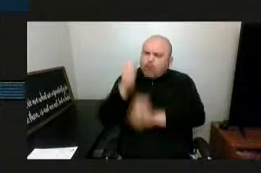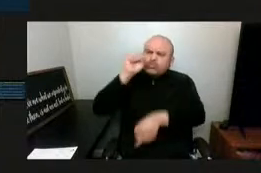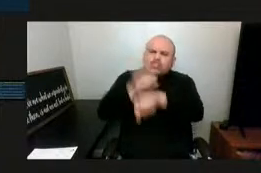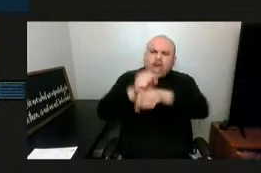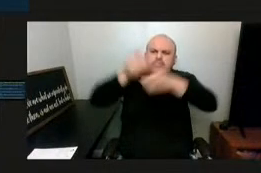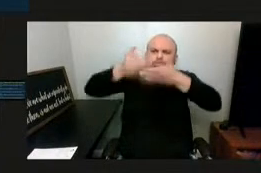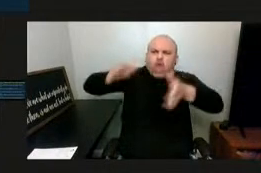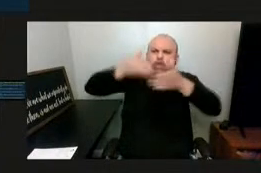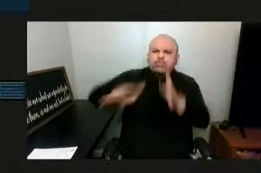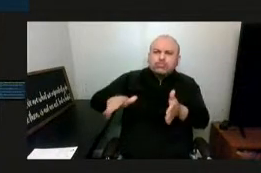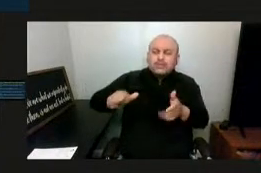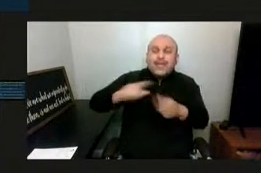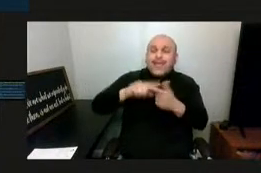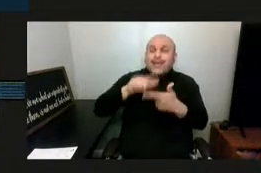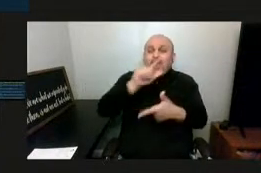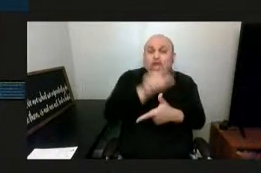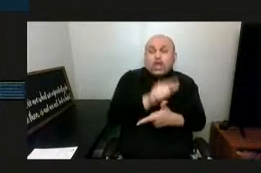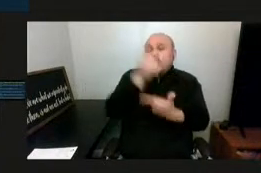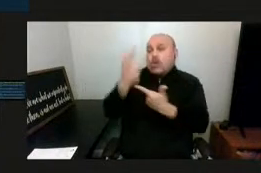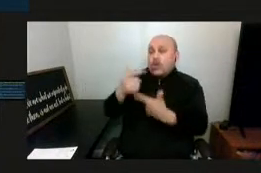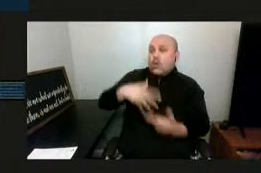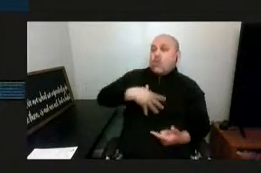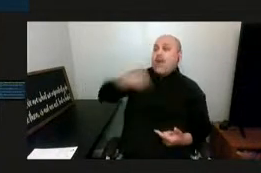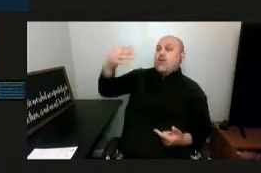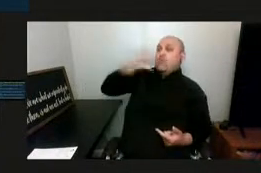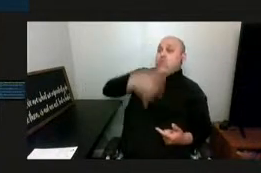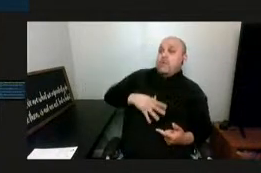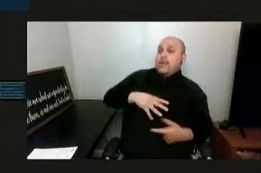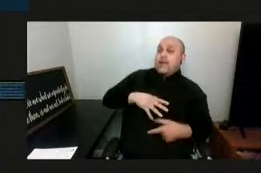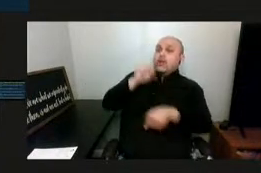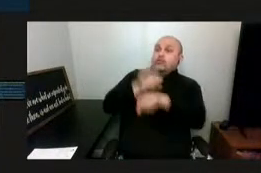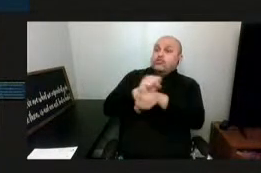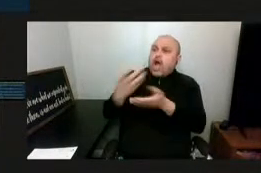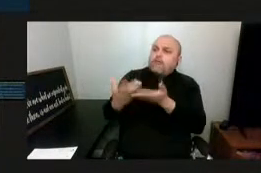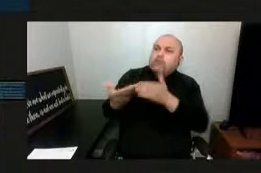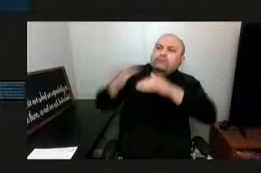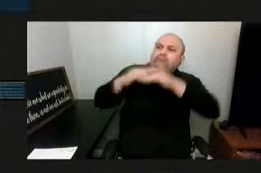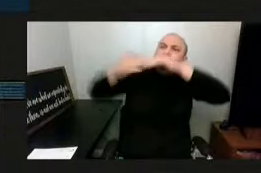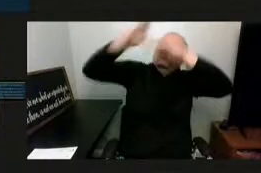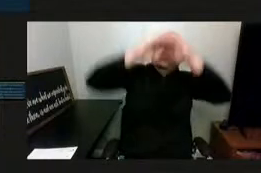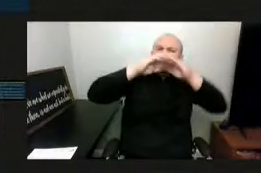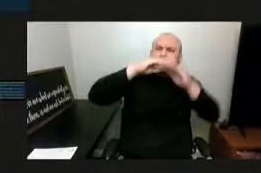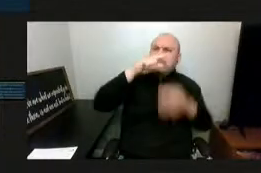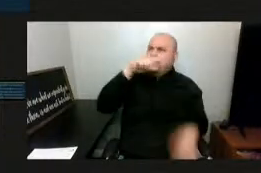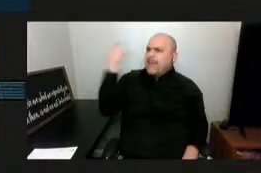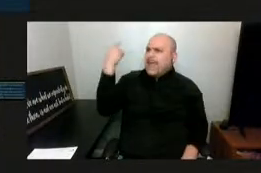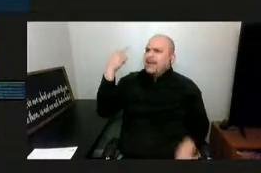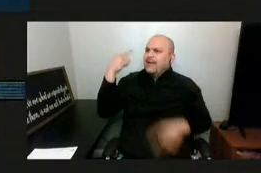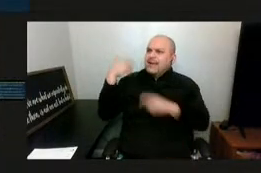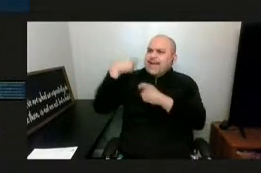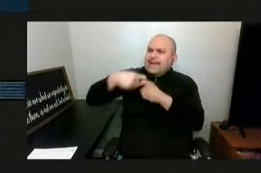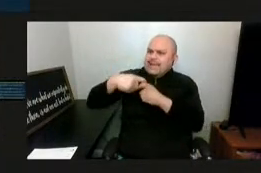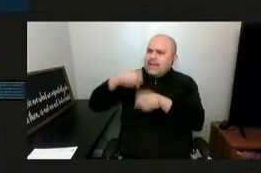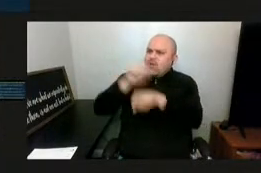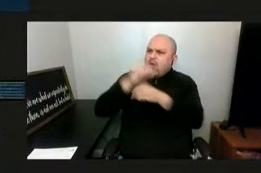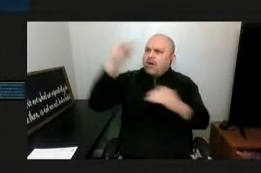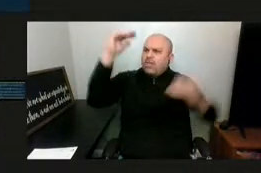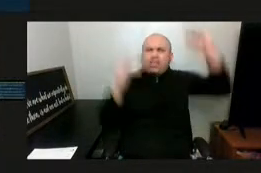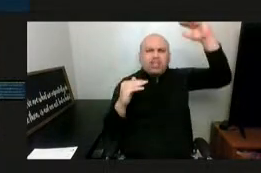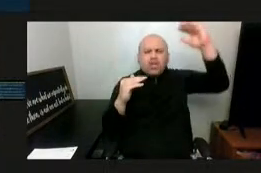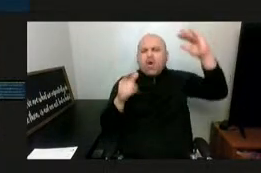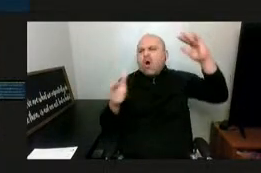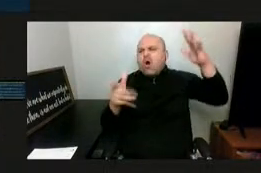And alternatively, white women had job gains. Black and Latina women disproportionately work in some of the hardest